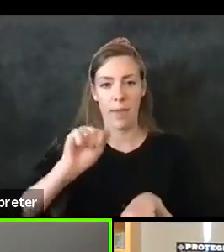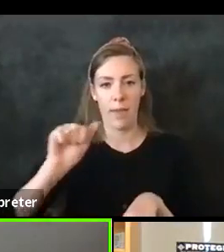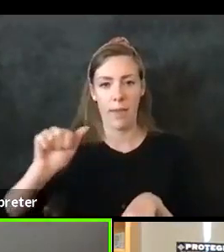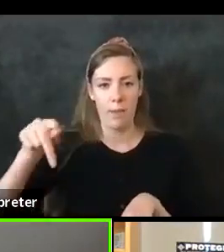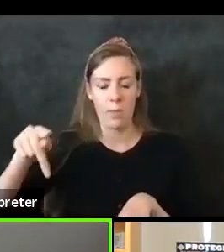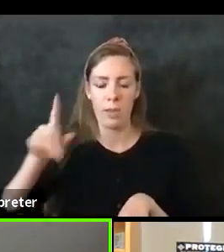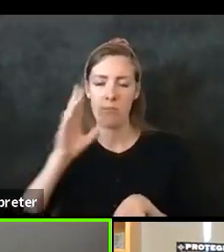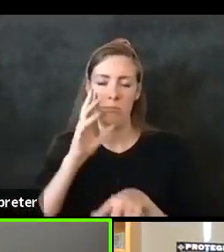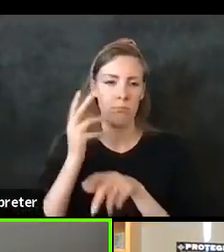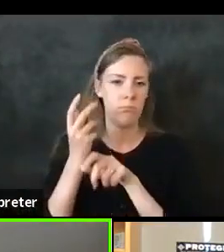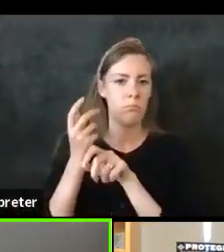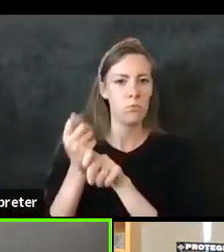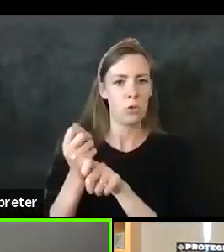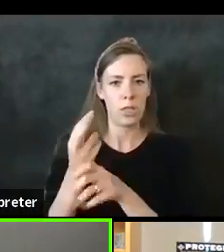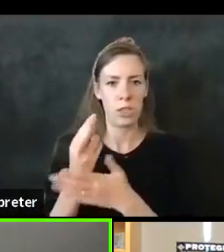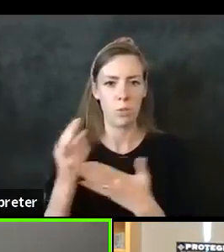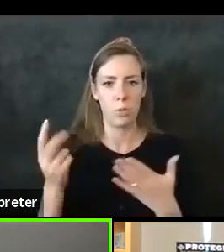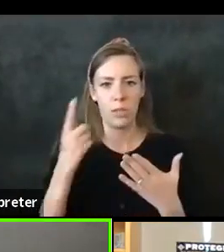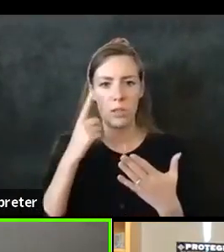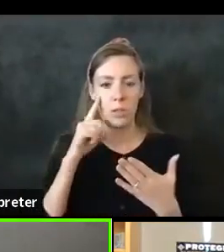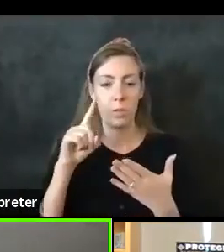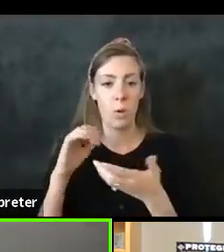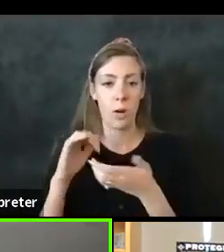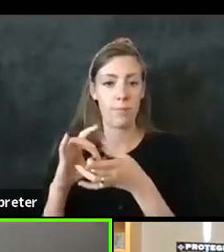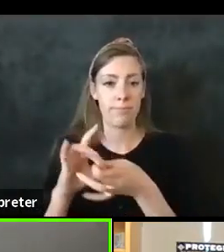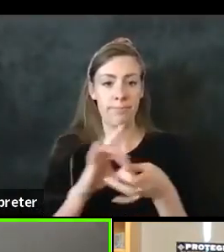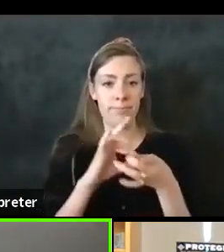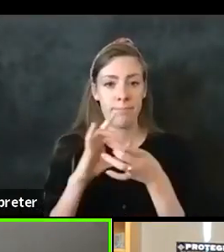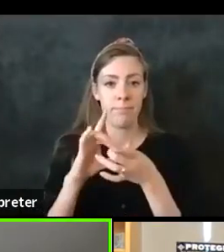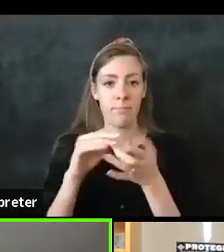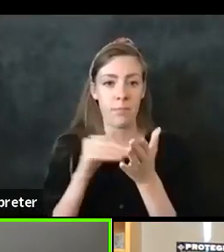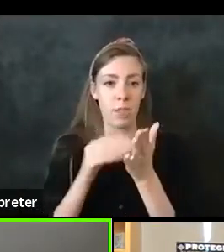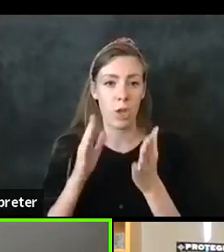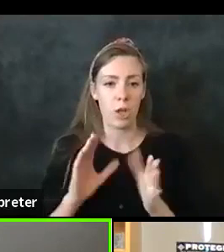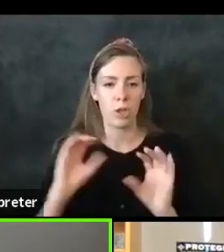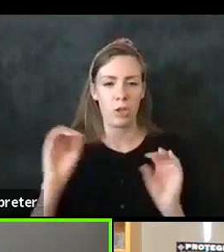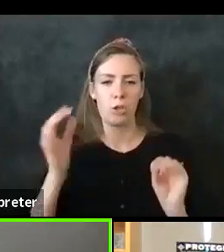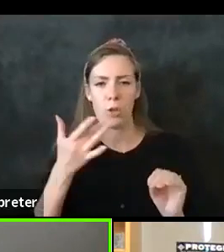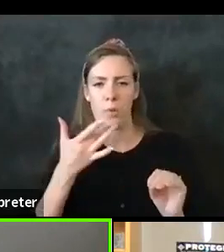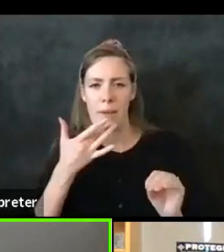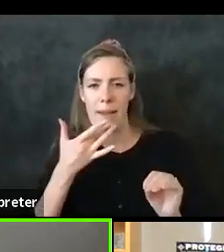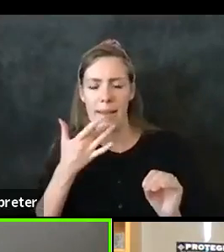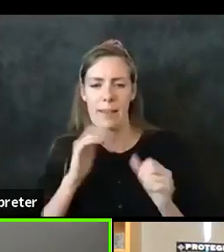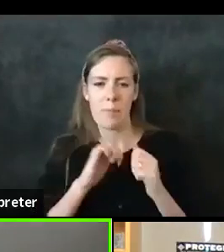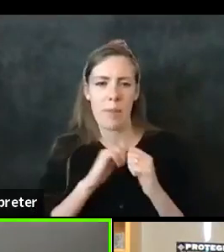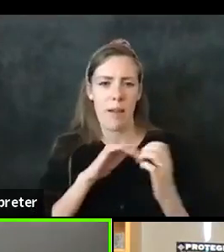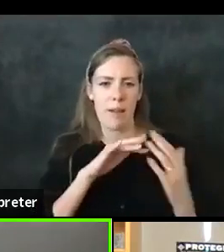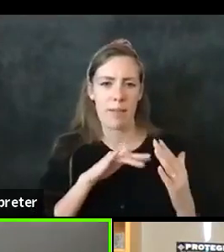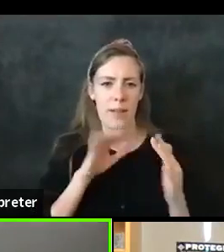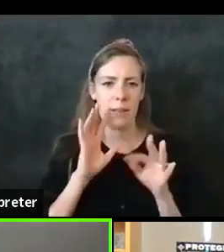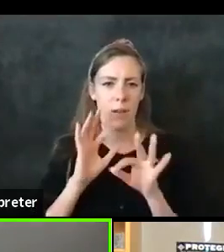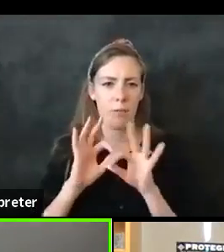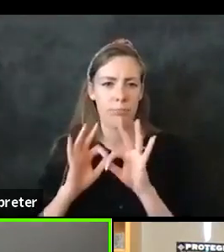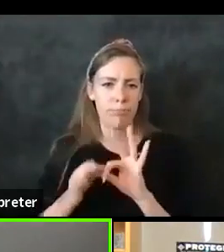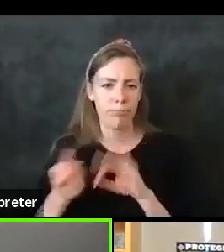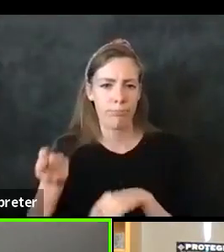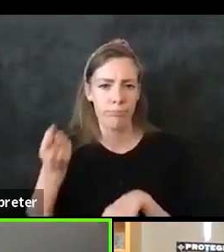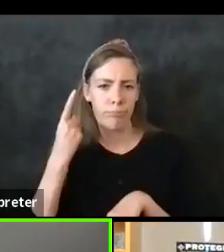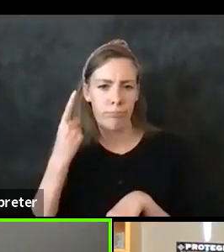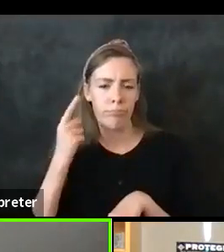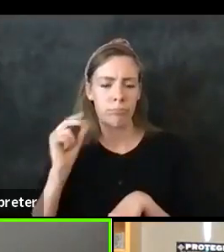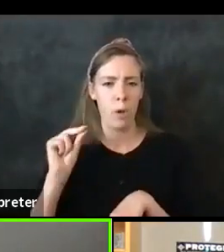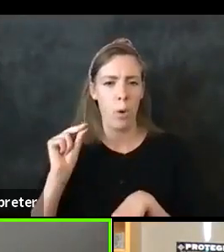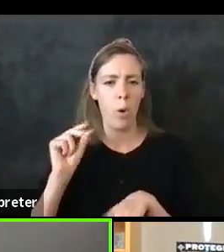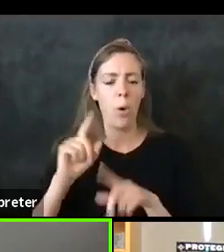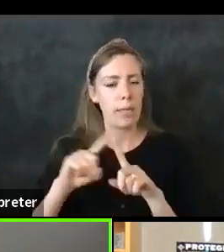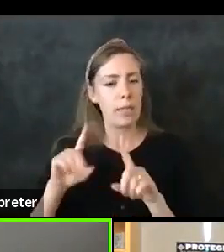of pediatricians. There are no biases to how data and studies are interpreted. And it is